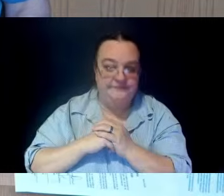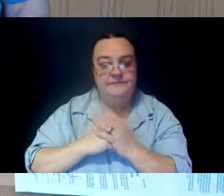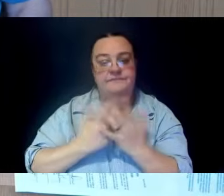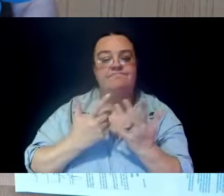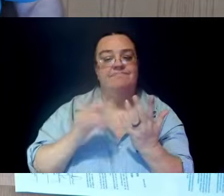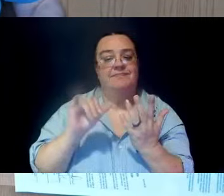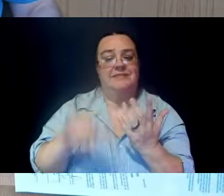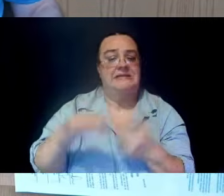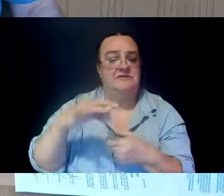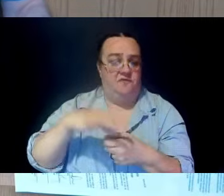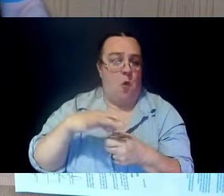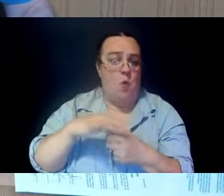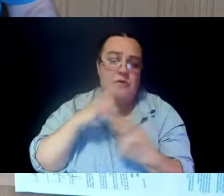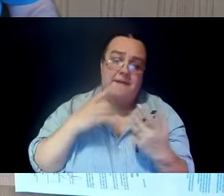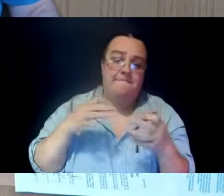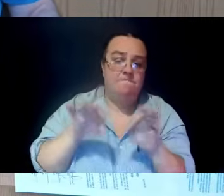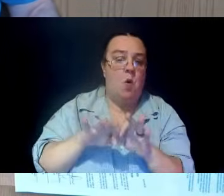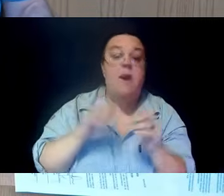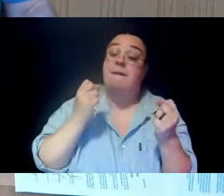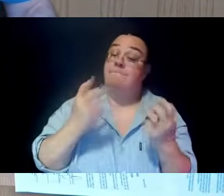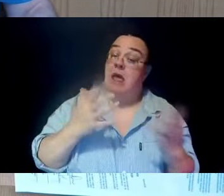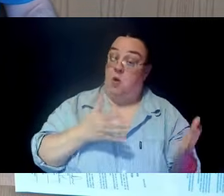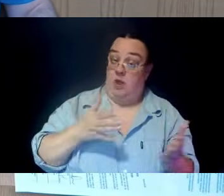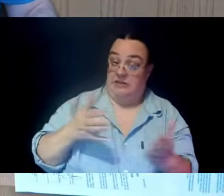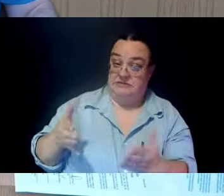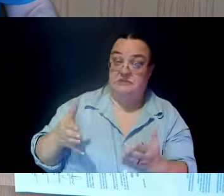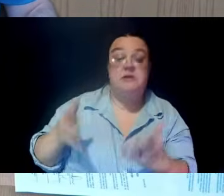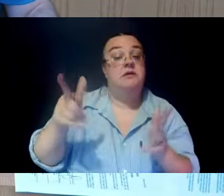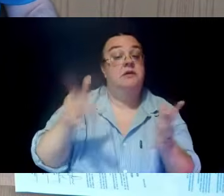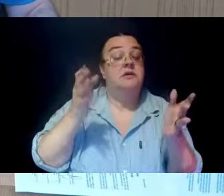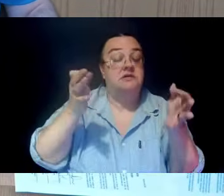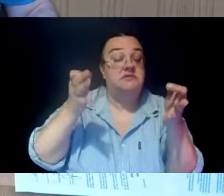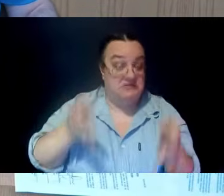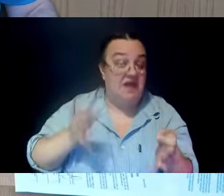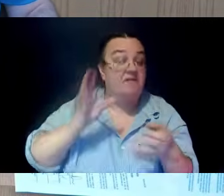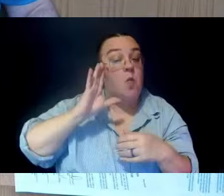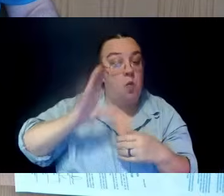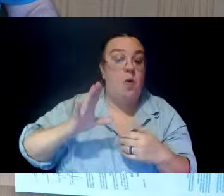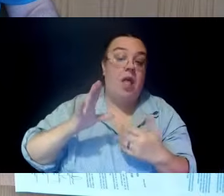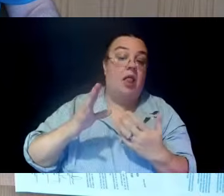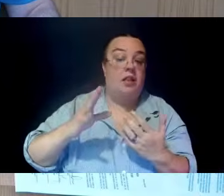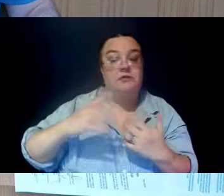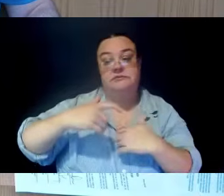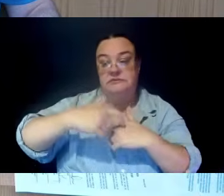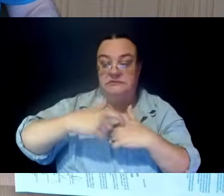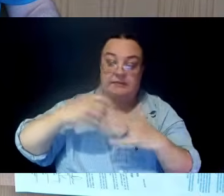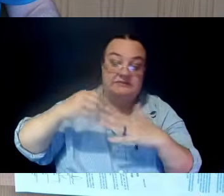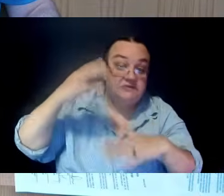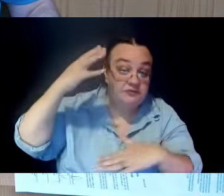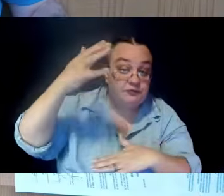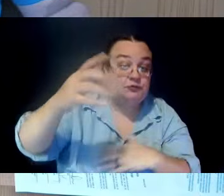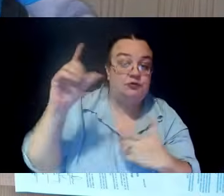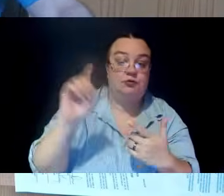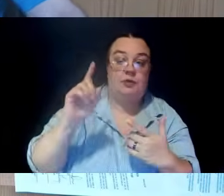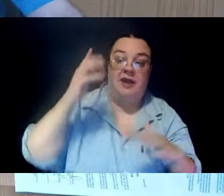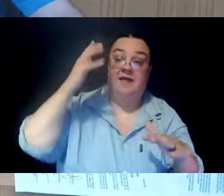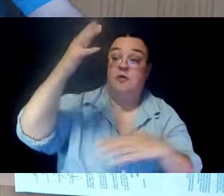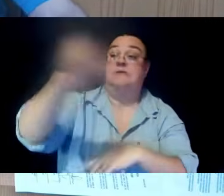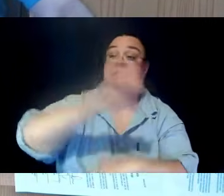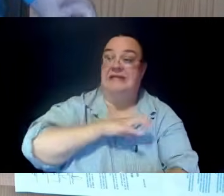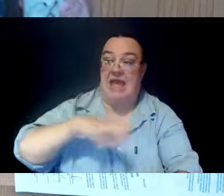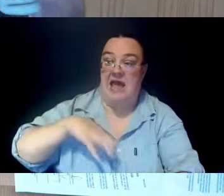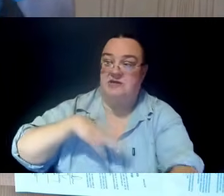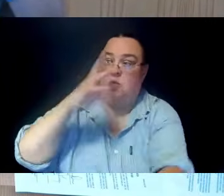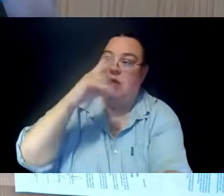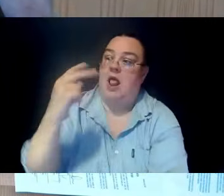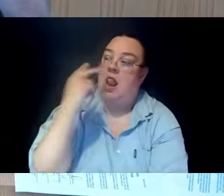vote in a lot of ways. There are definitely going to be times in the future where future councils look back and shake their fists